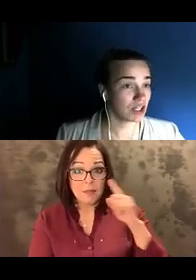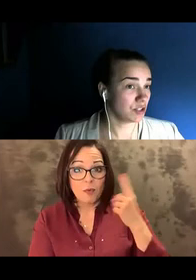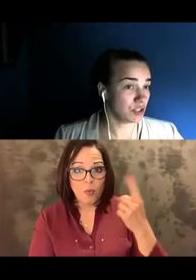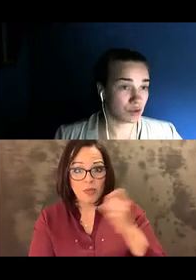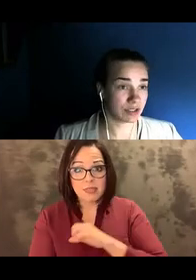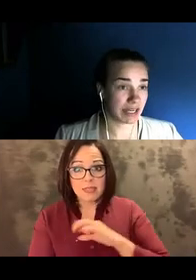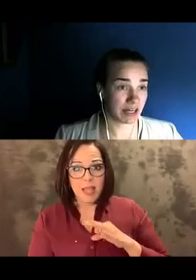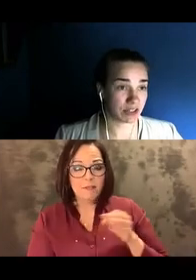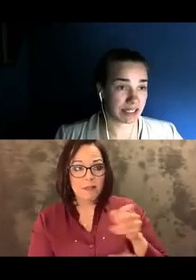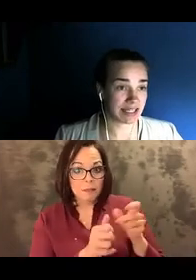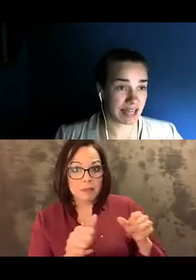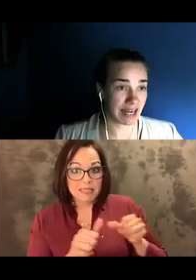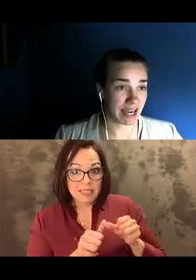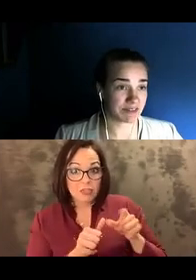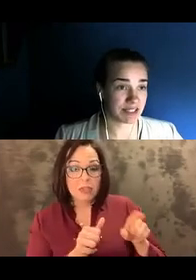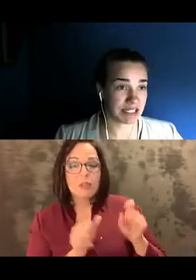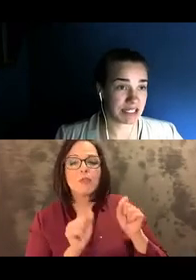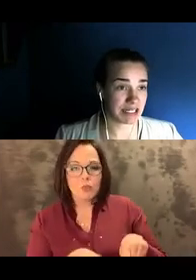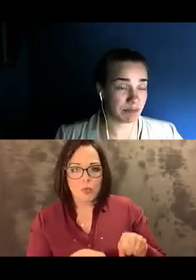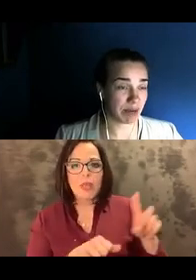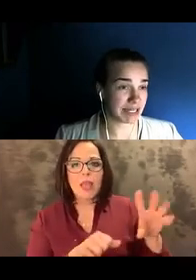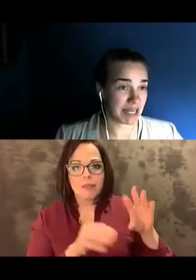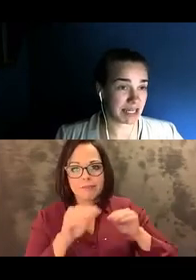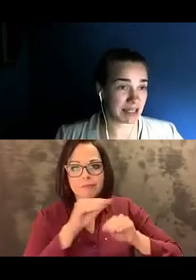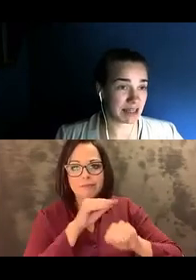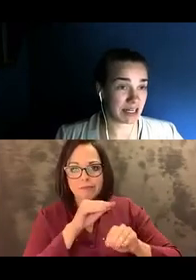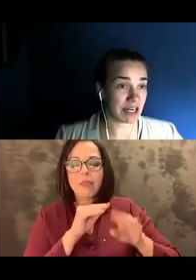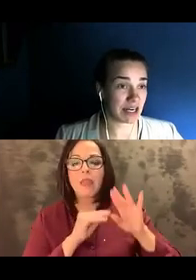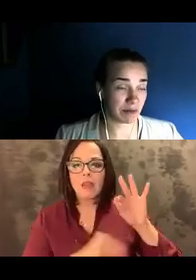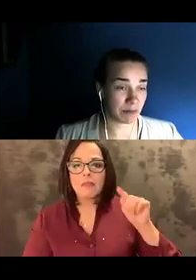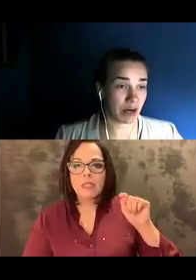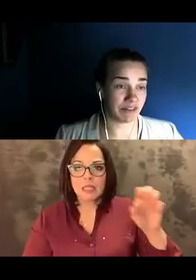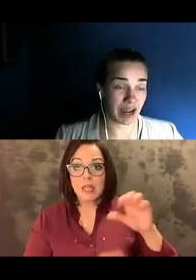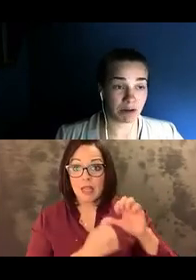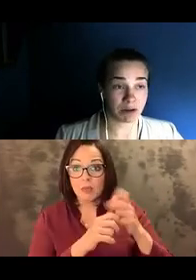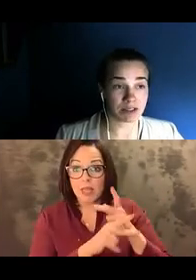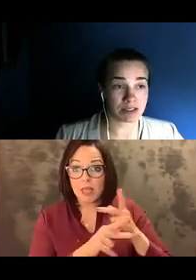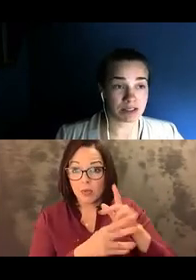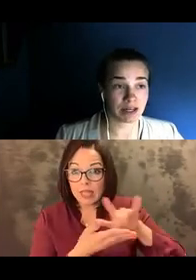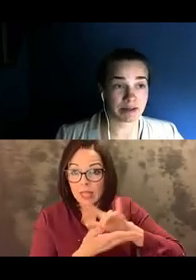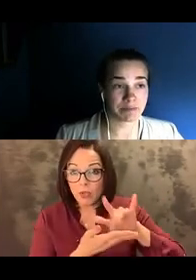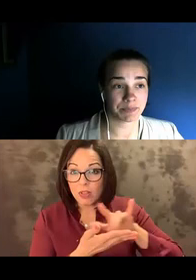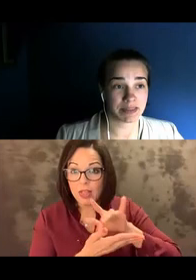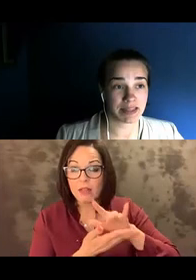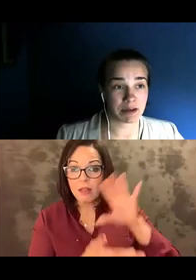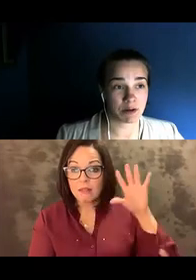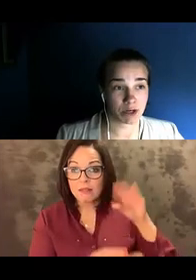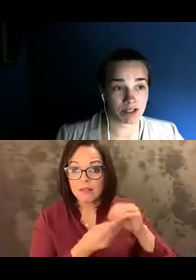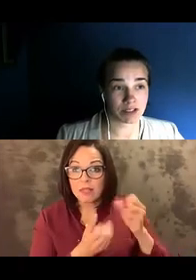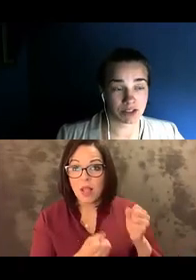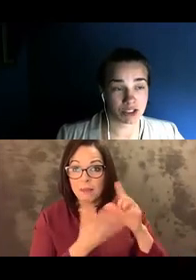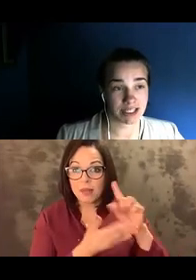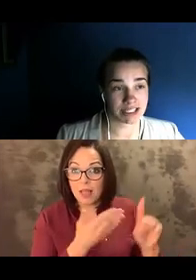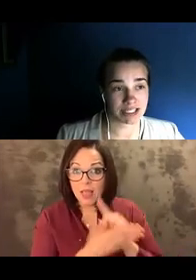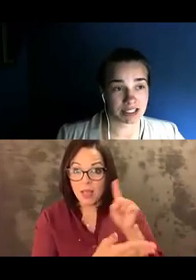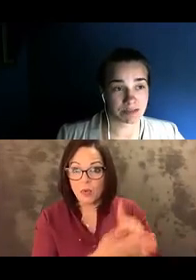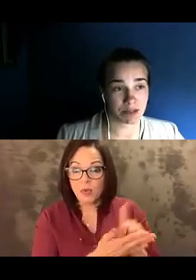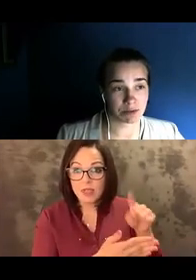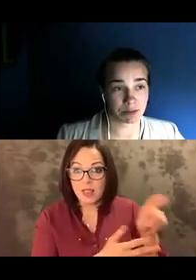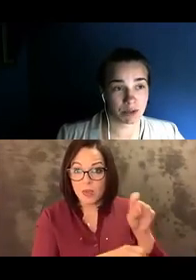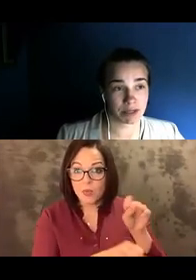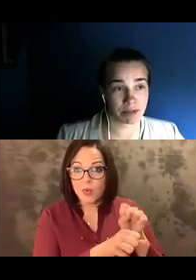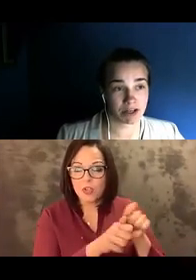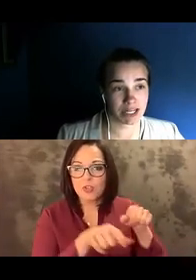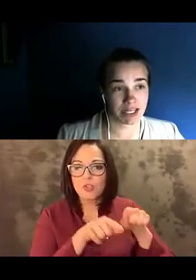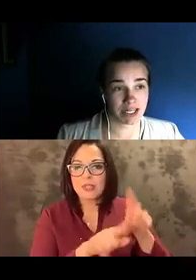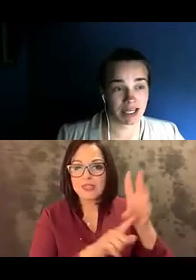position, you could calculate that FTE by taking the number of hours they worked during the